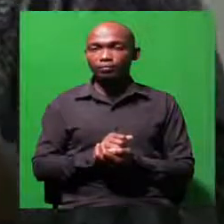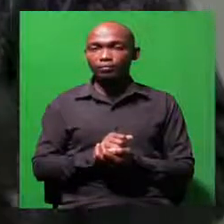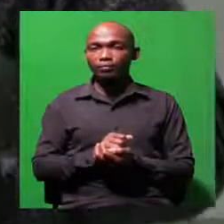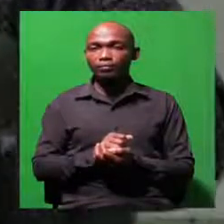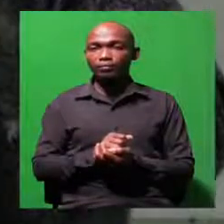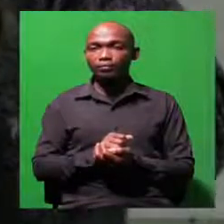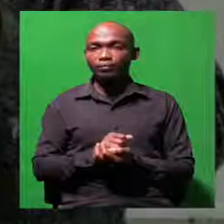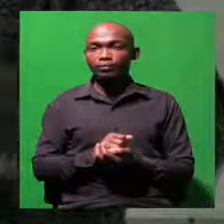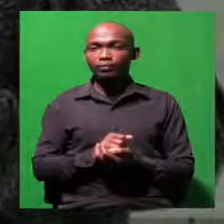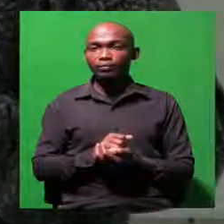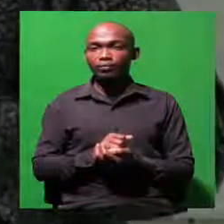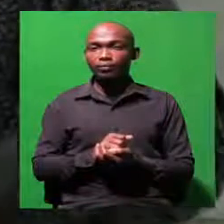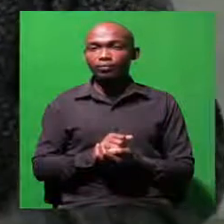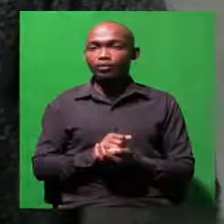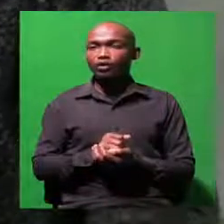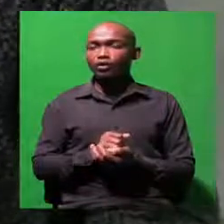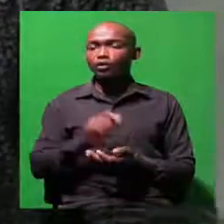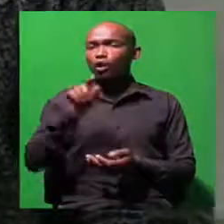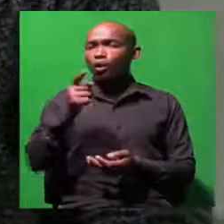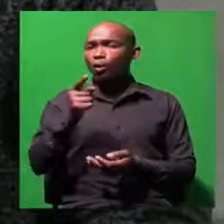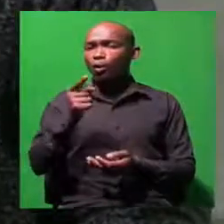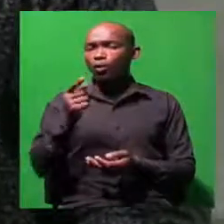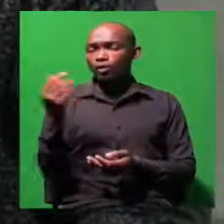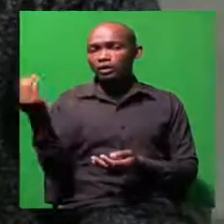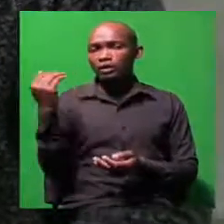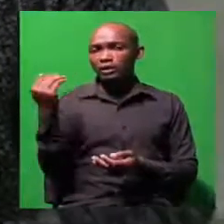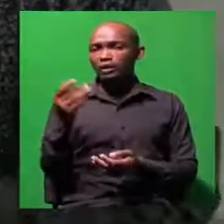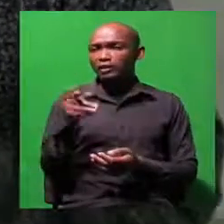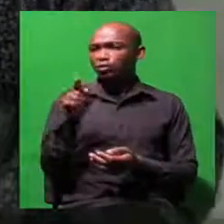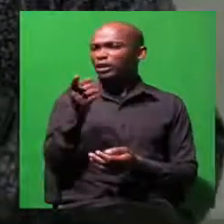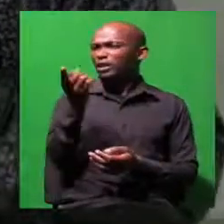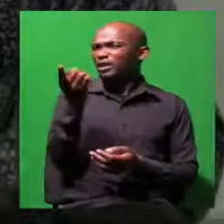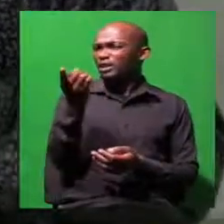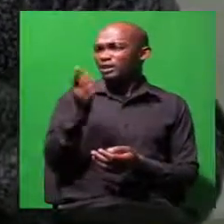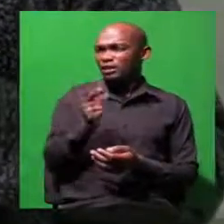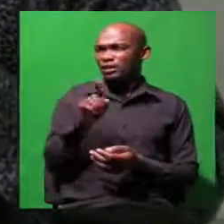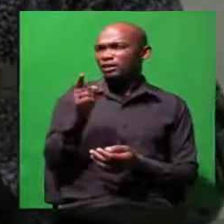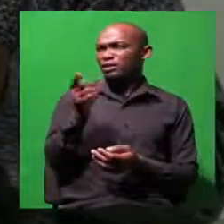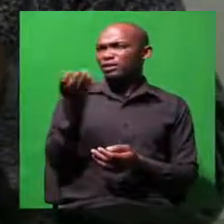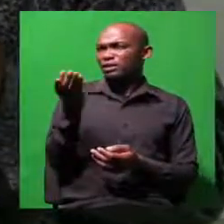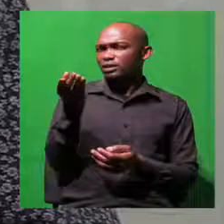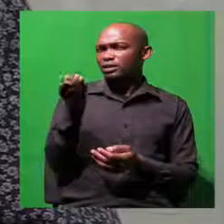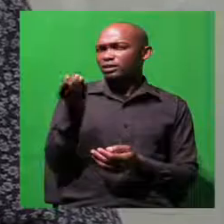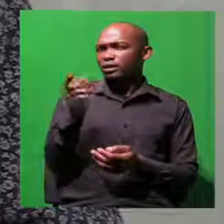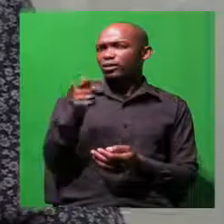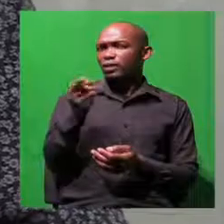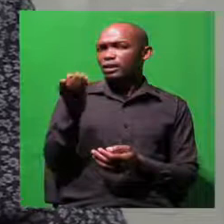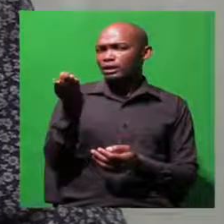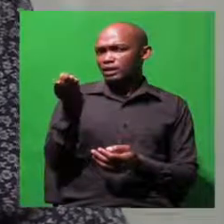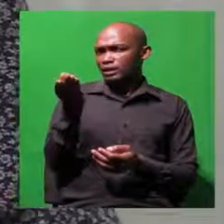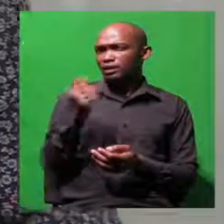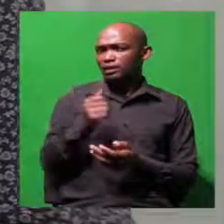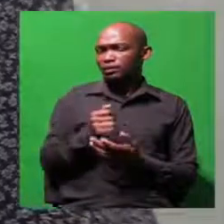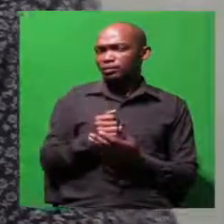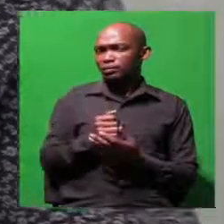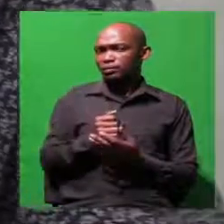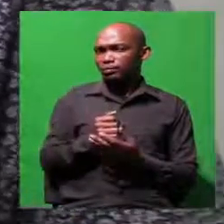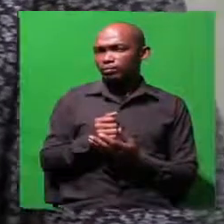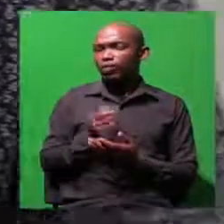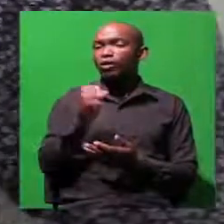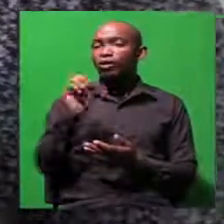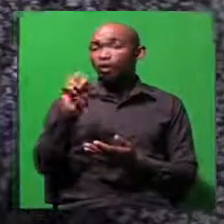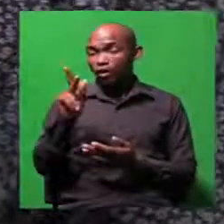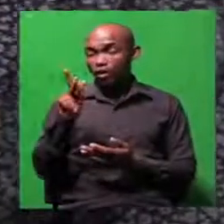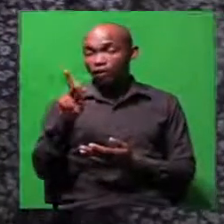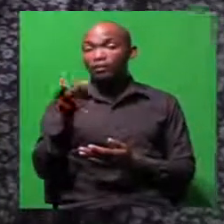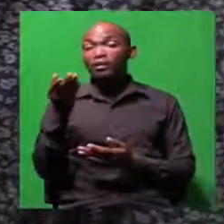who is ready to tell us what is this? What is this? Okay.